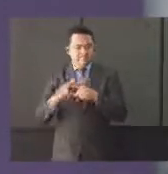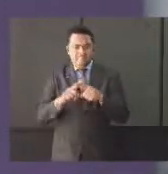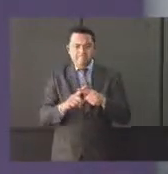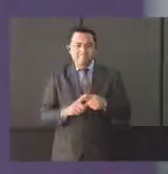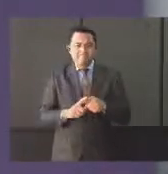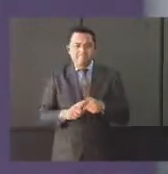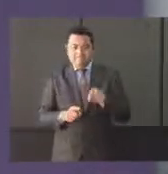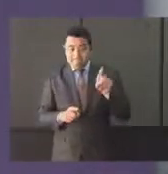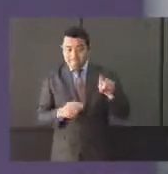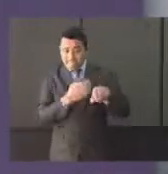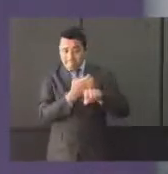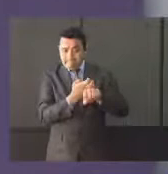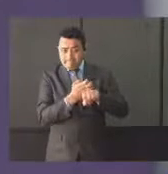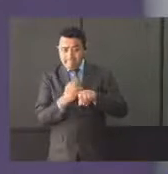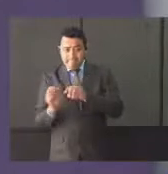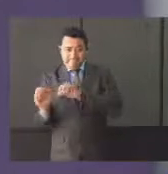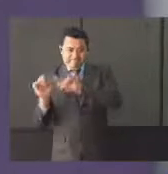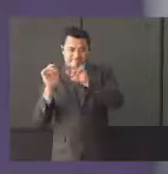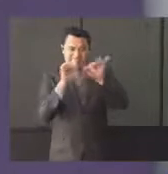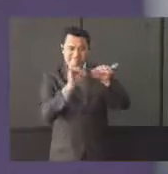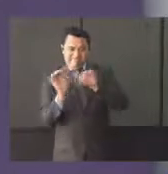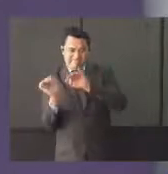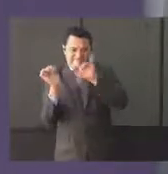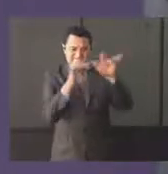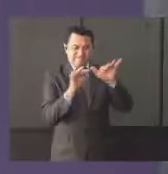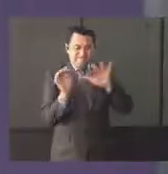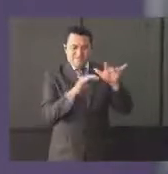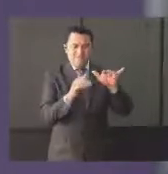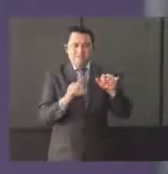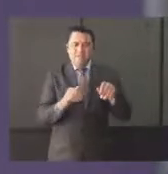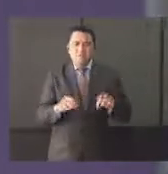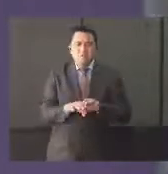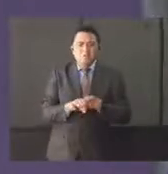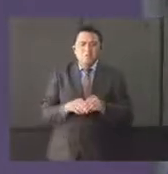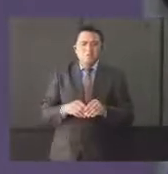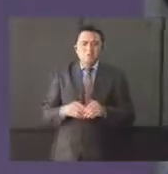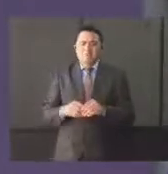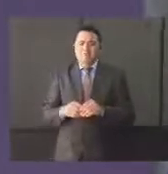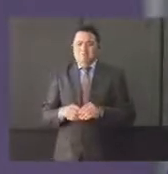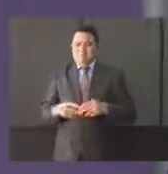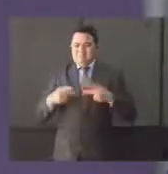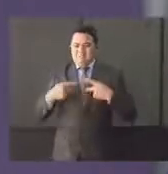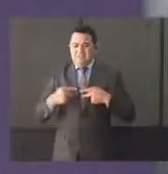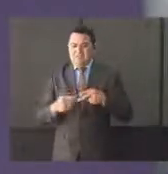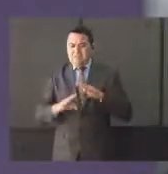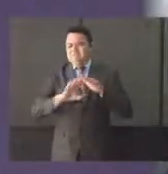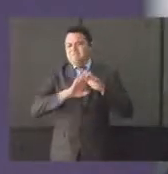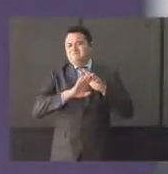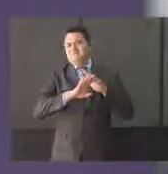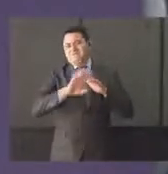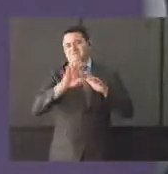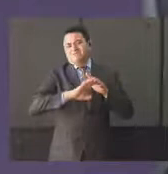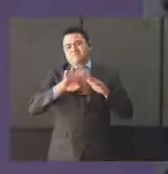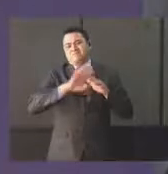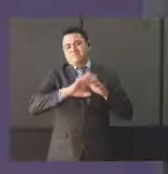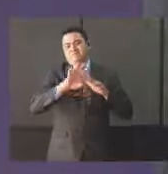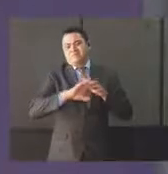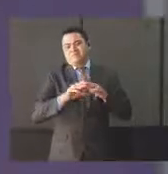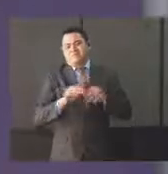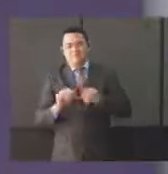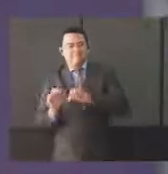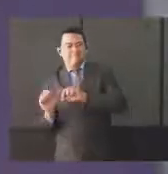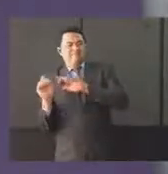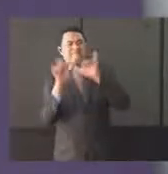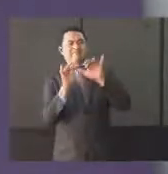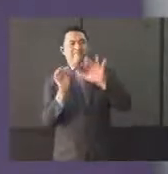and many other countries. So what we are living now is a growth in the flows,